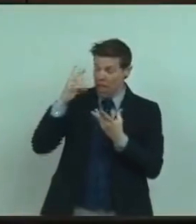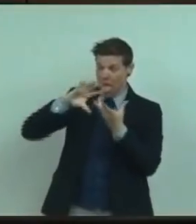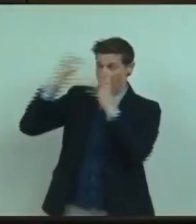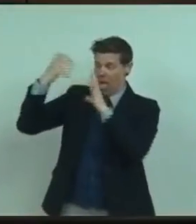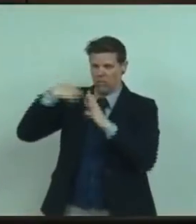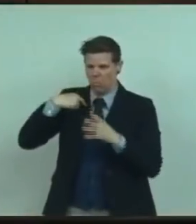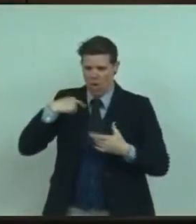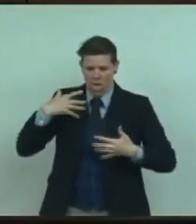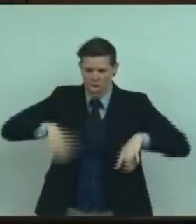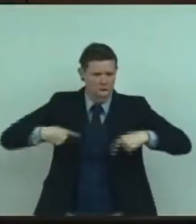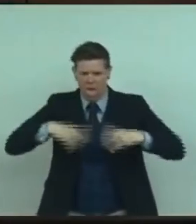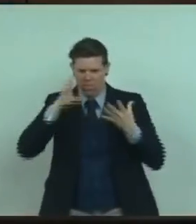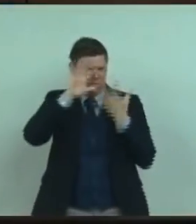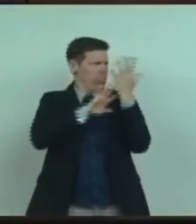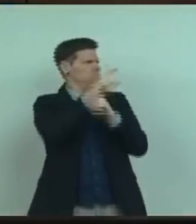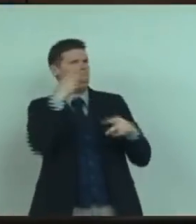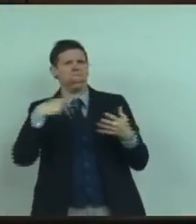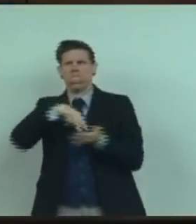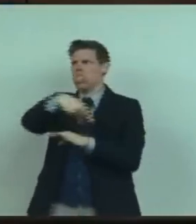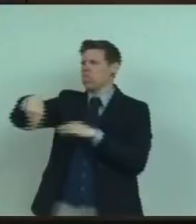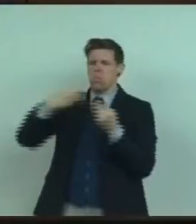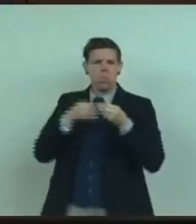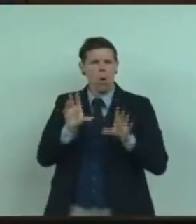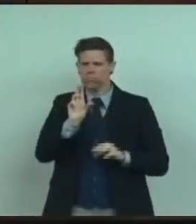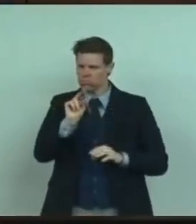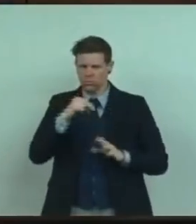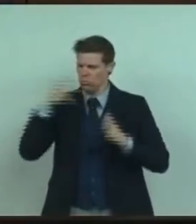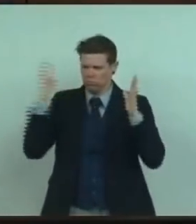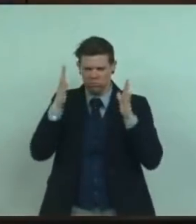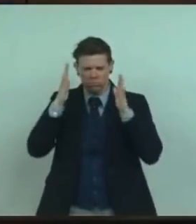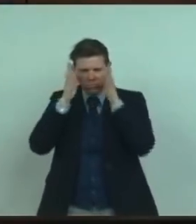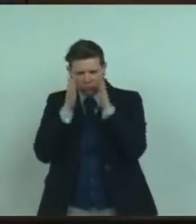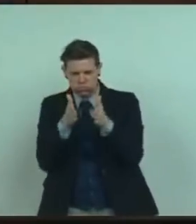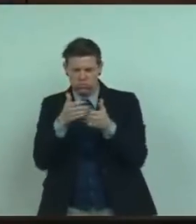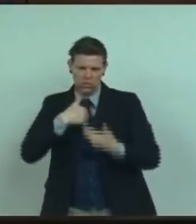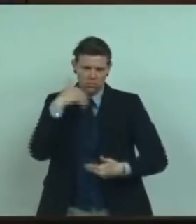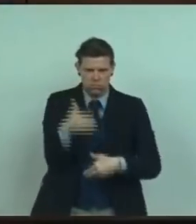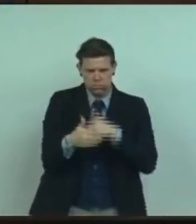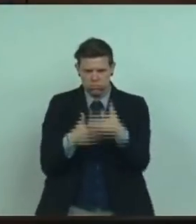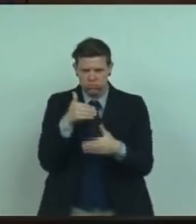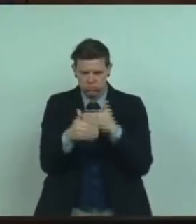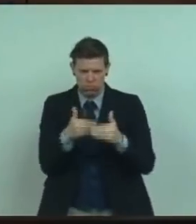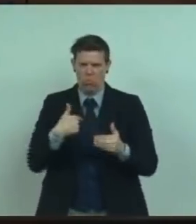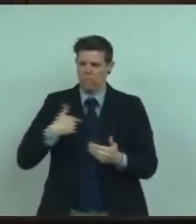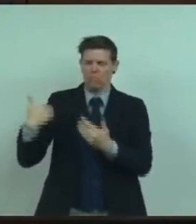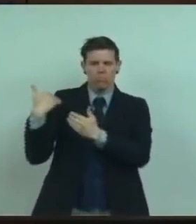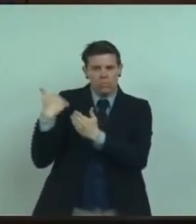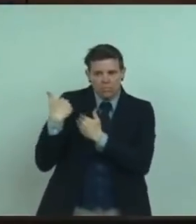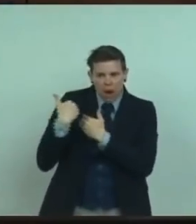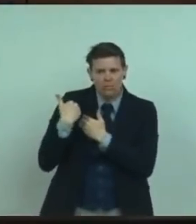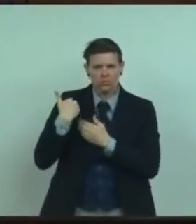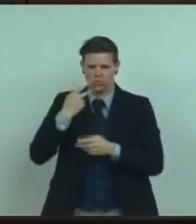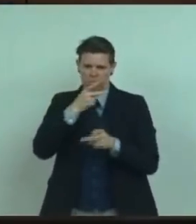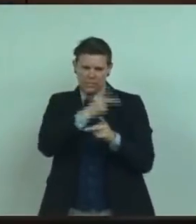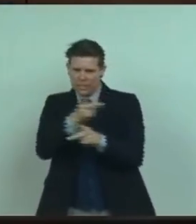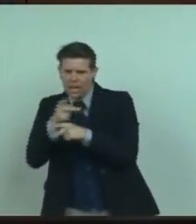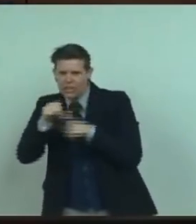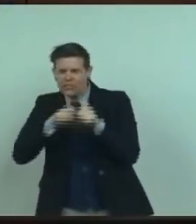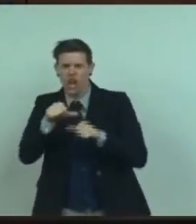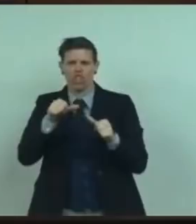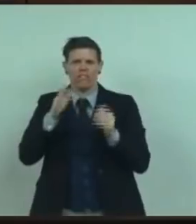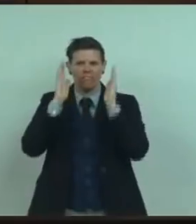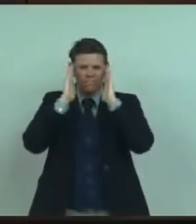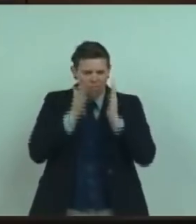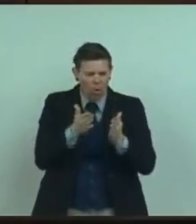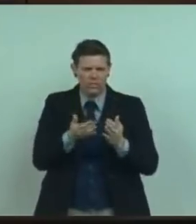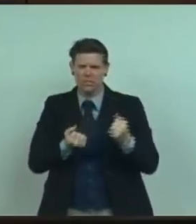social contract with each other to support every New Mexican so that we minimize the